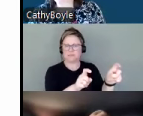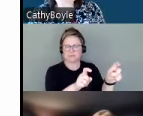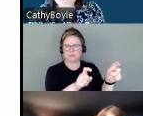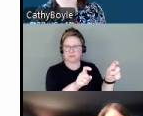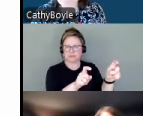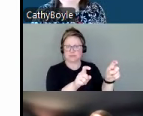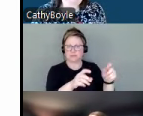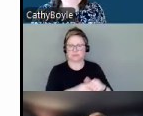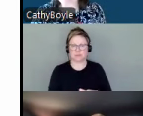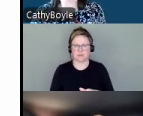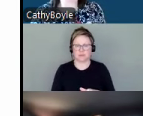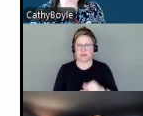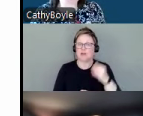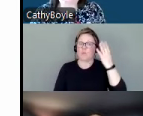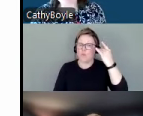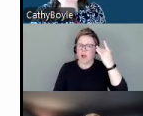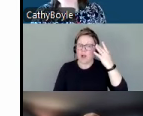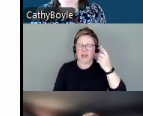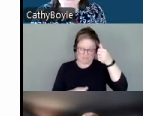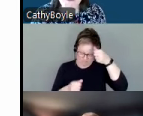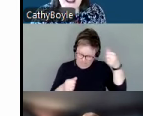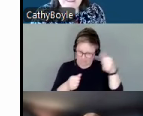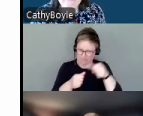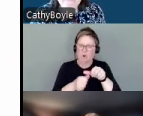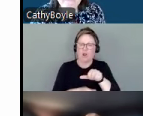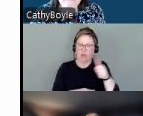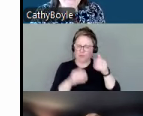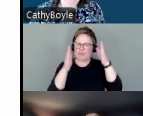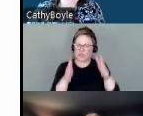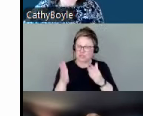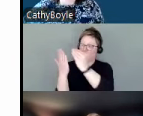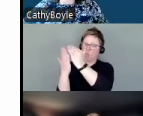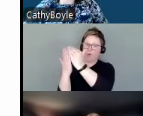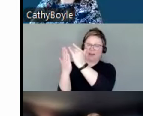there's always someone in line behind you willing to take your spot.